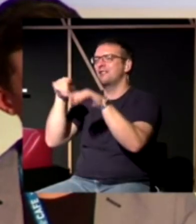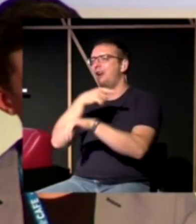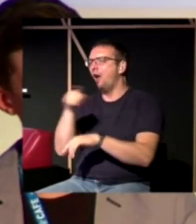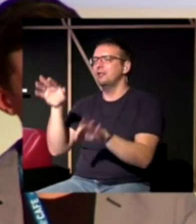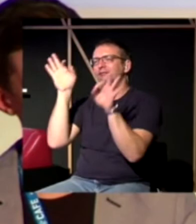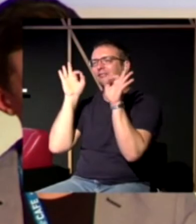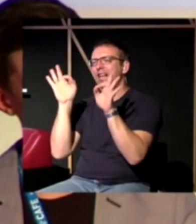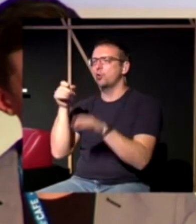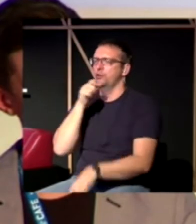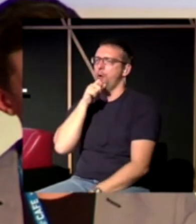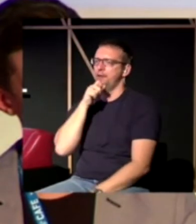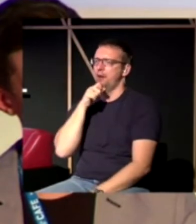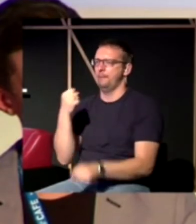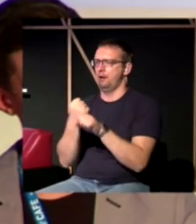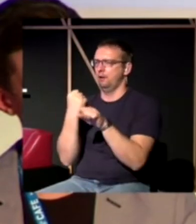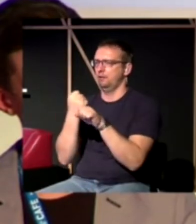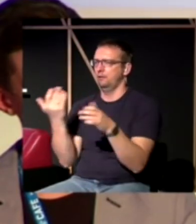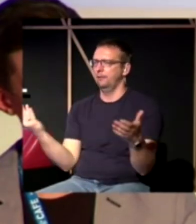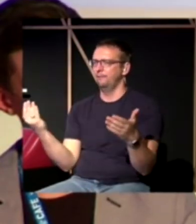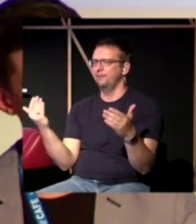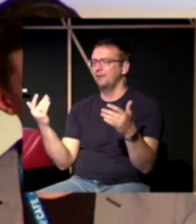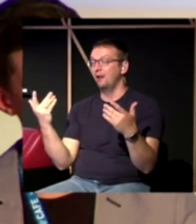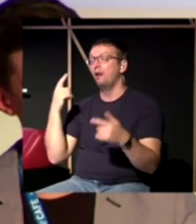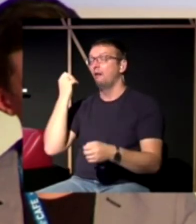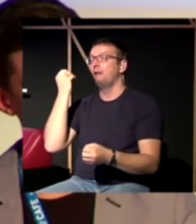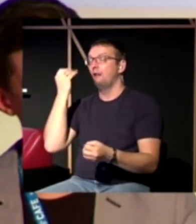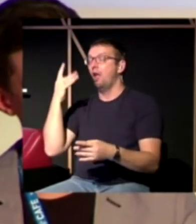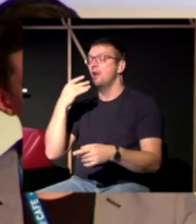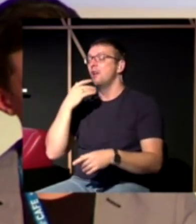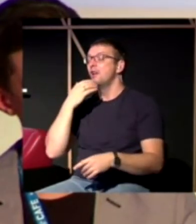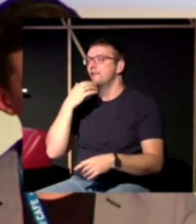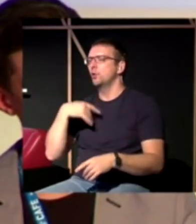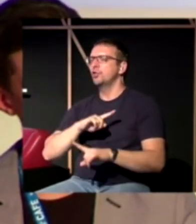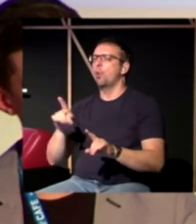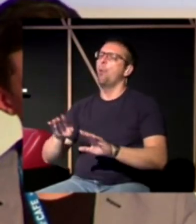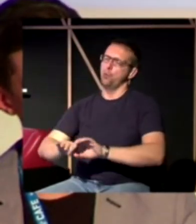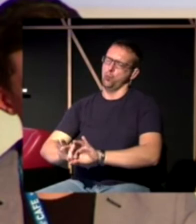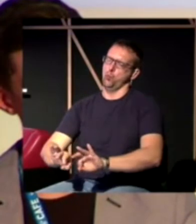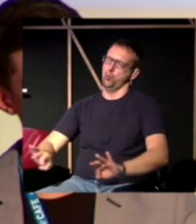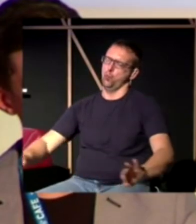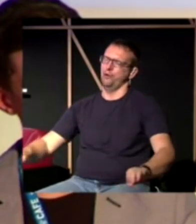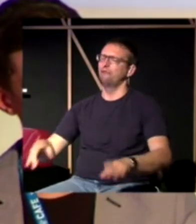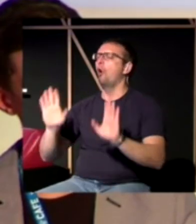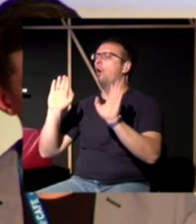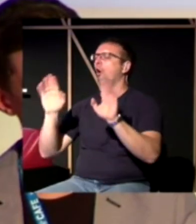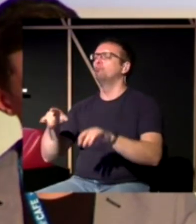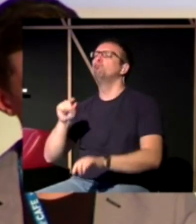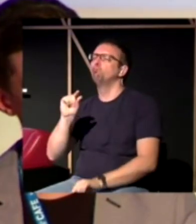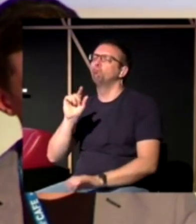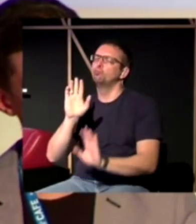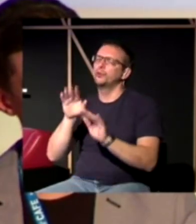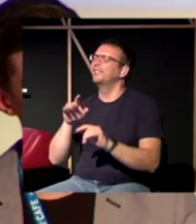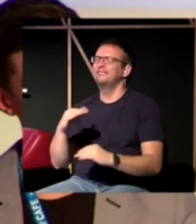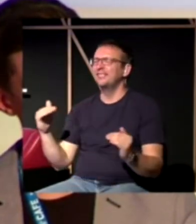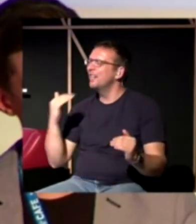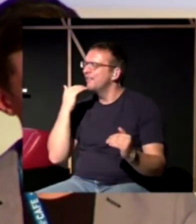I've had the pleasure of starting to train and then listen to over the last 10 years have come from bookmakers or their teachers or